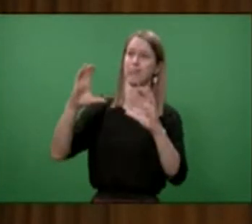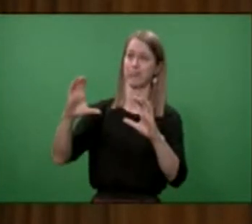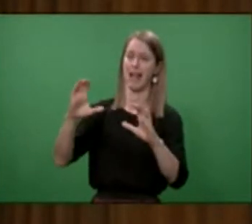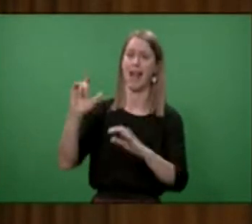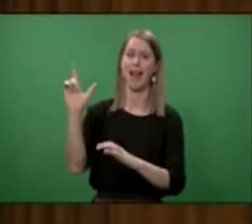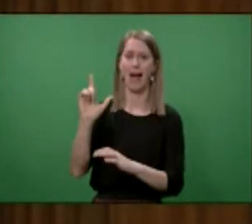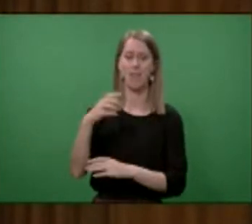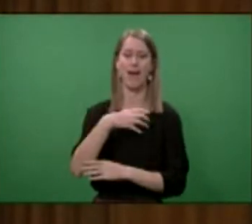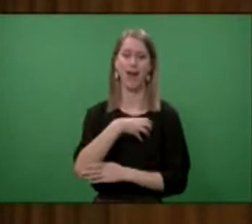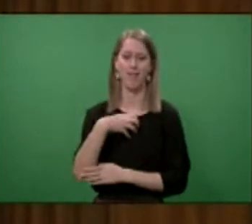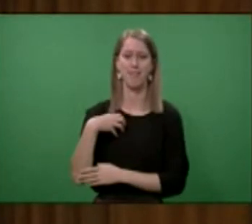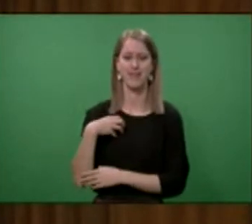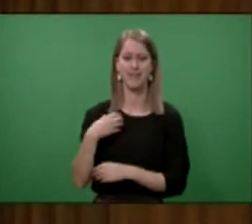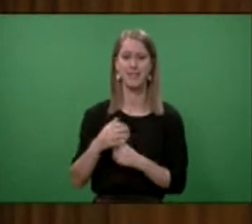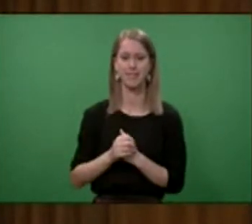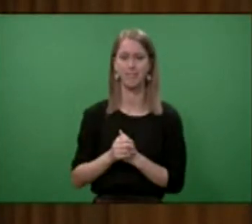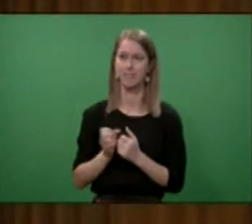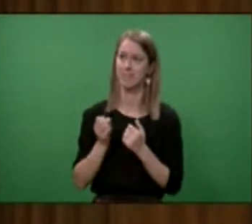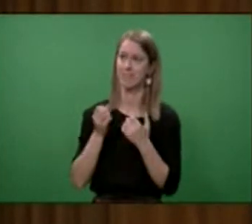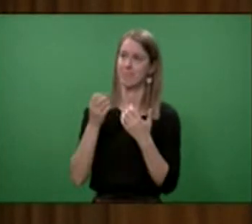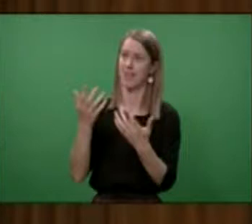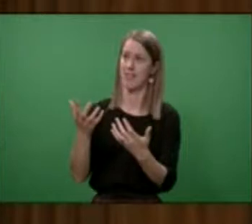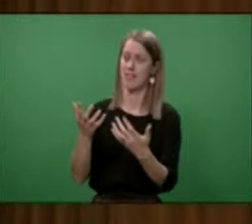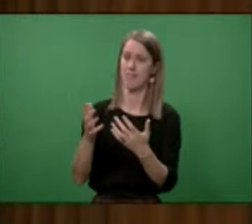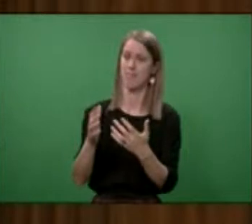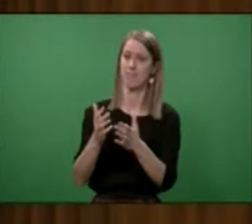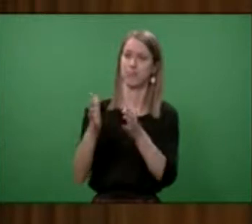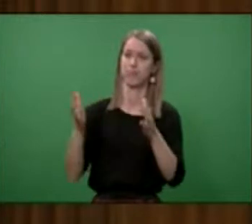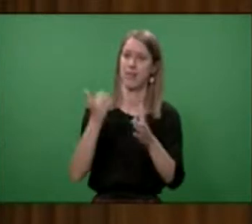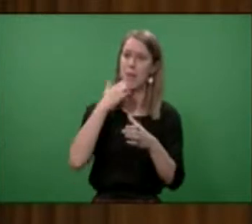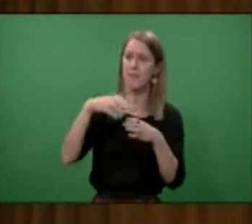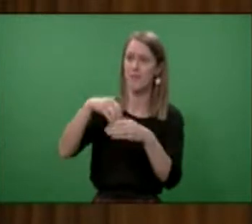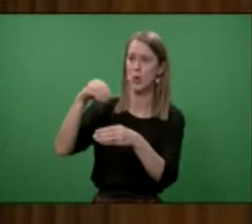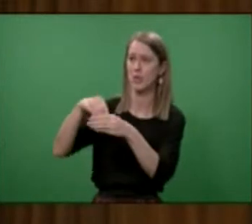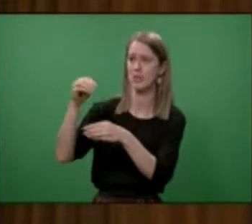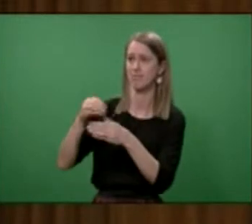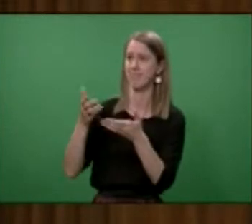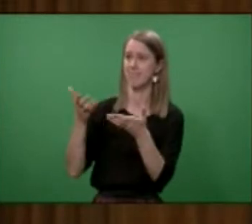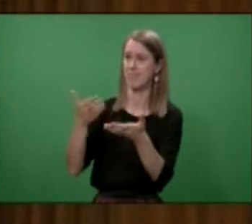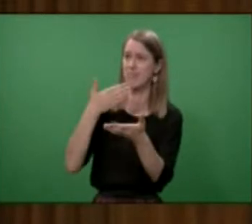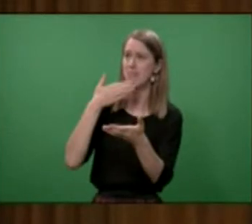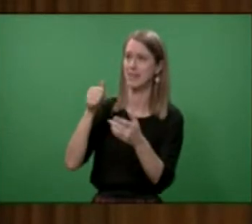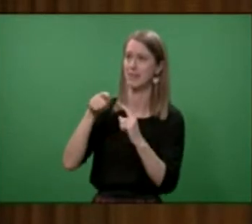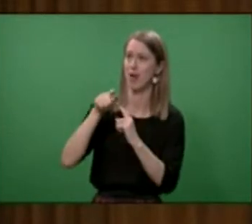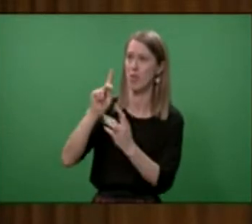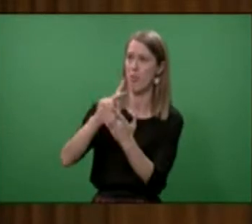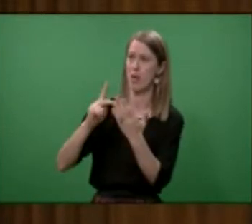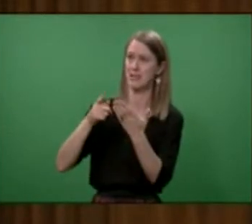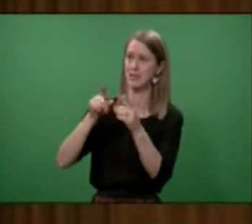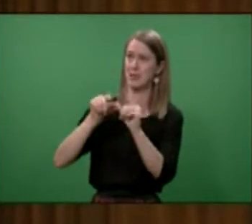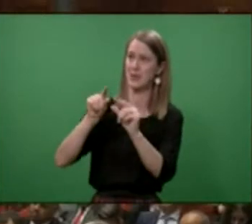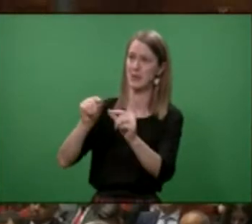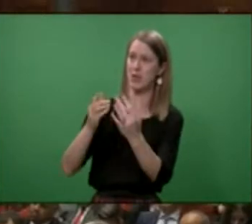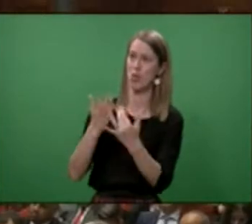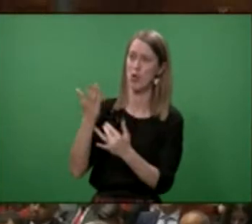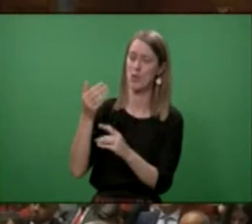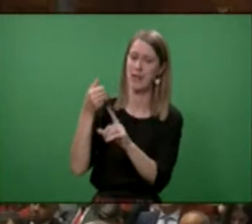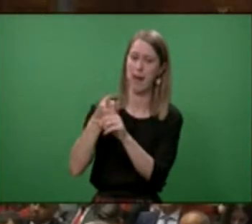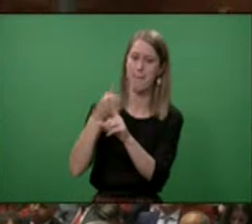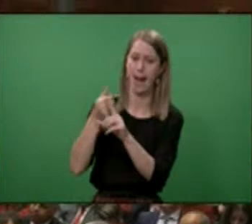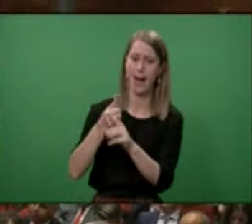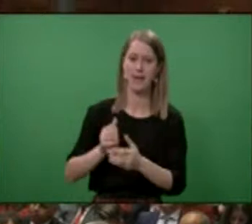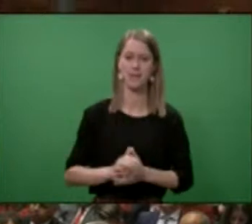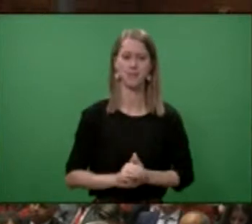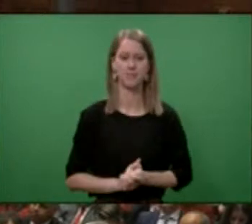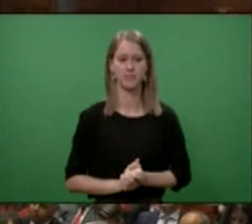Labour government by providing it with a majority mandate to implement the policies it set out during the campaign,